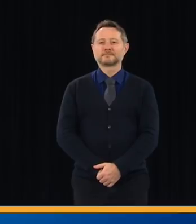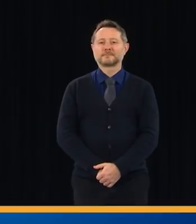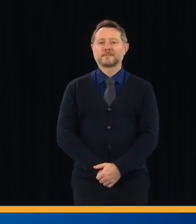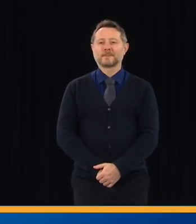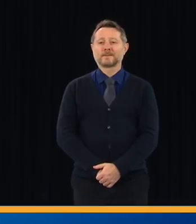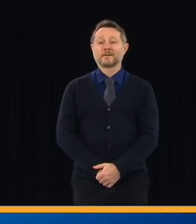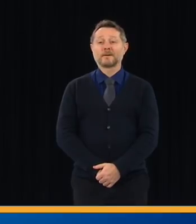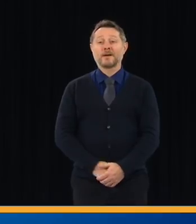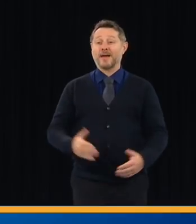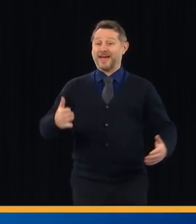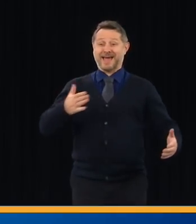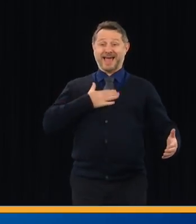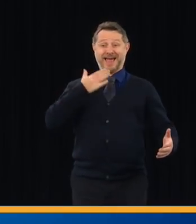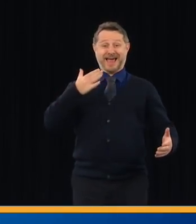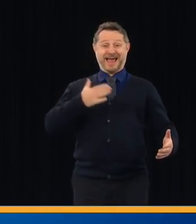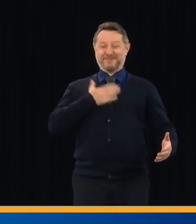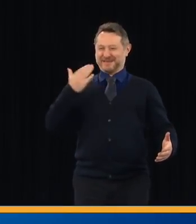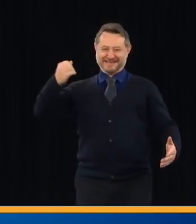Happy Saturday.